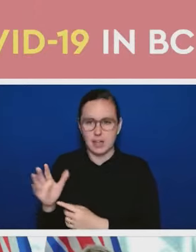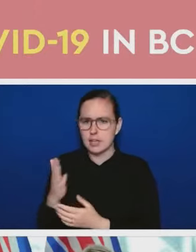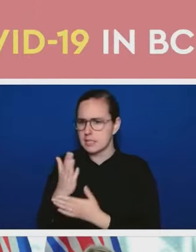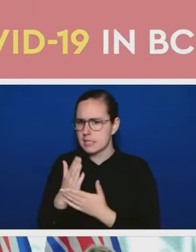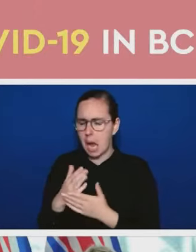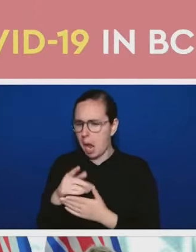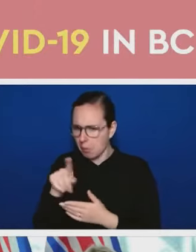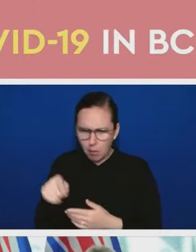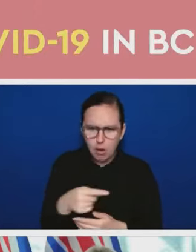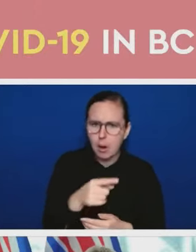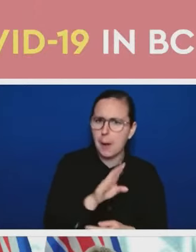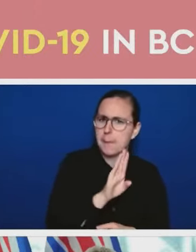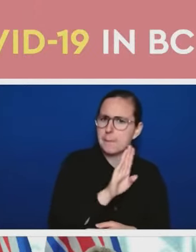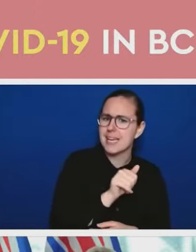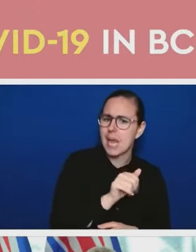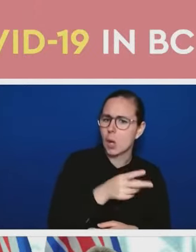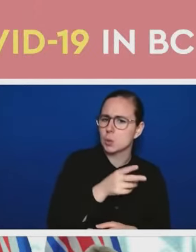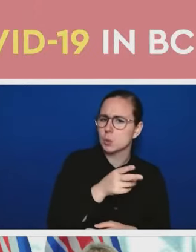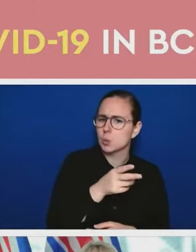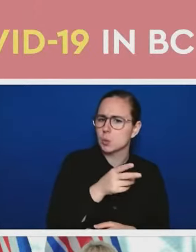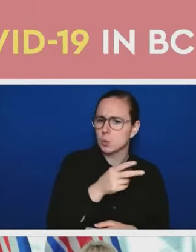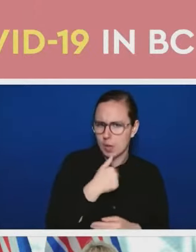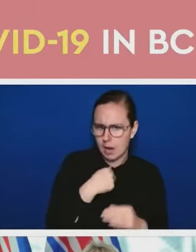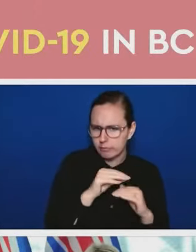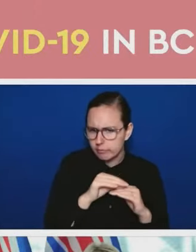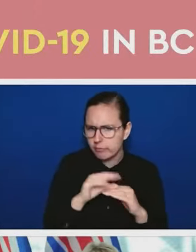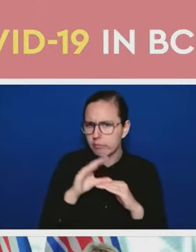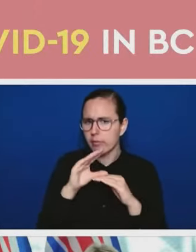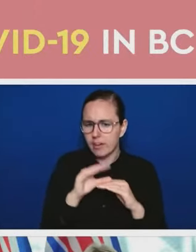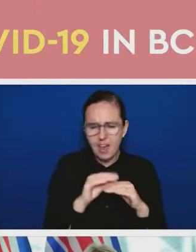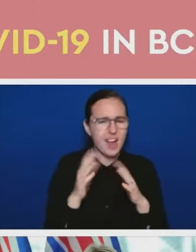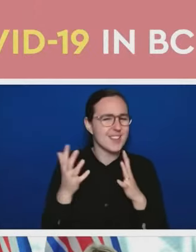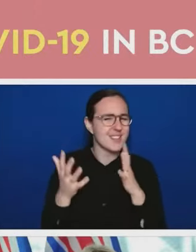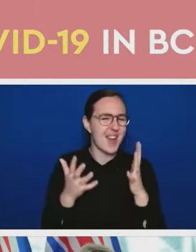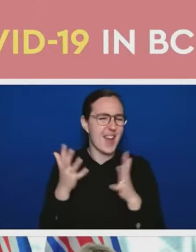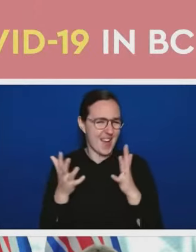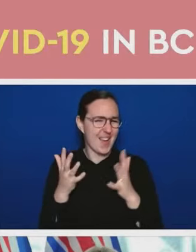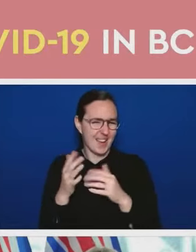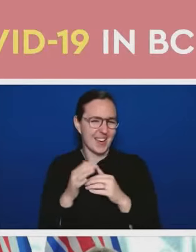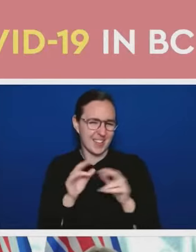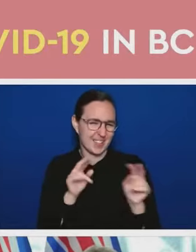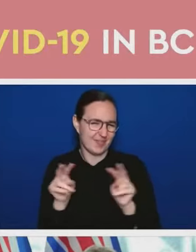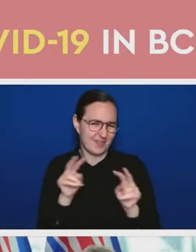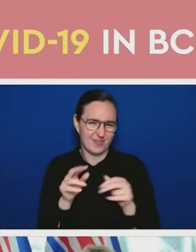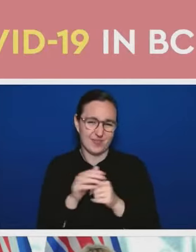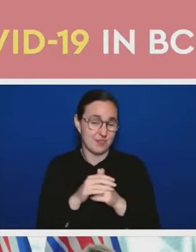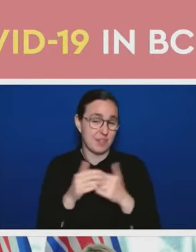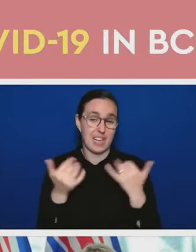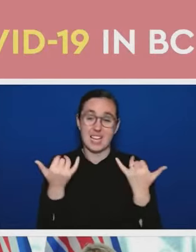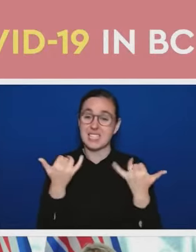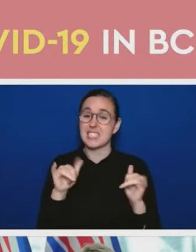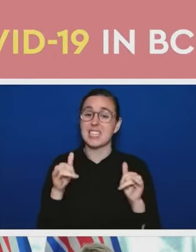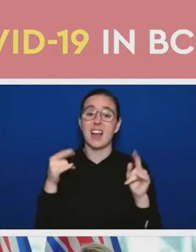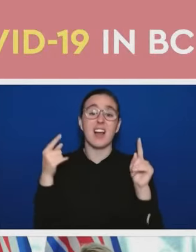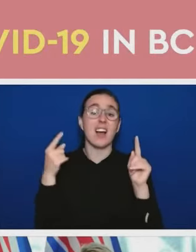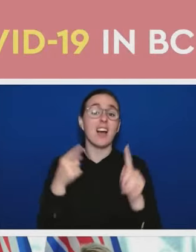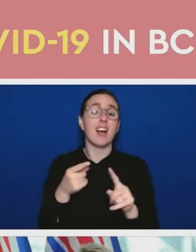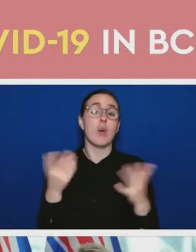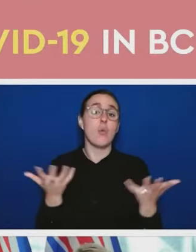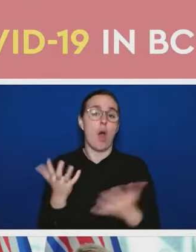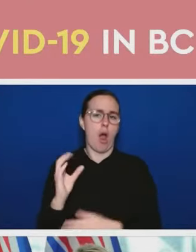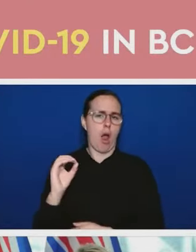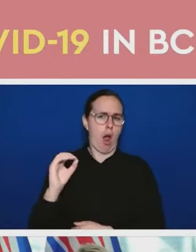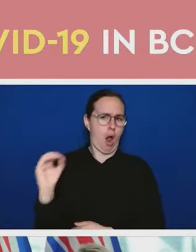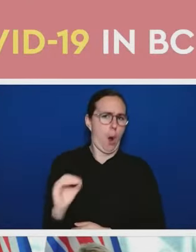more active in some parts of the province as well. But the bottom line is they're all Omicron. And the new